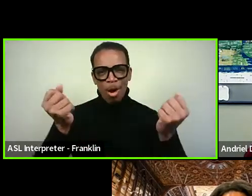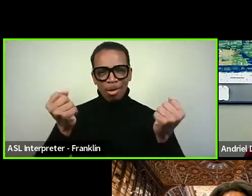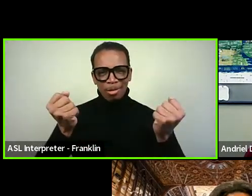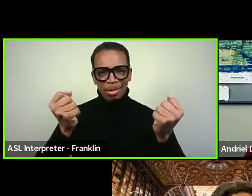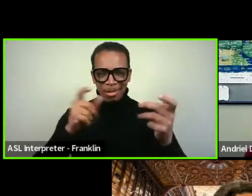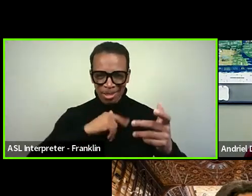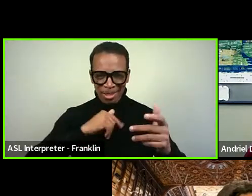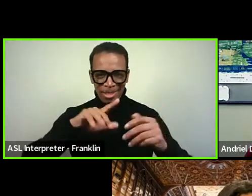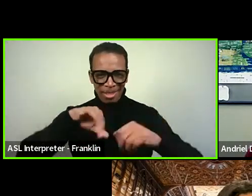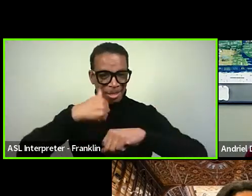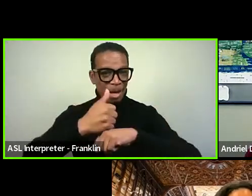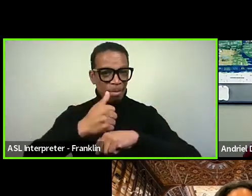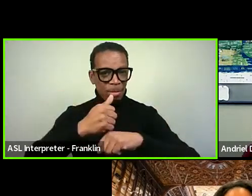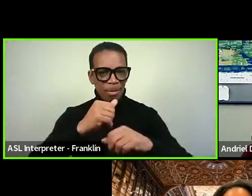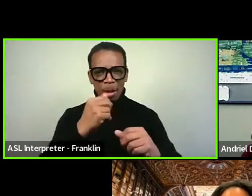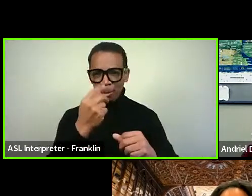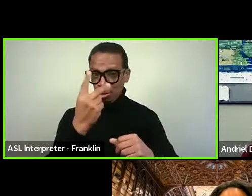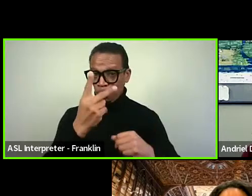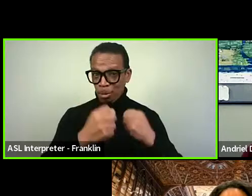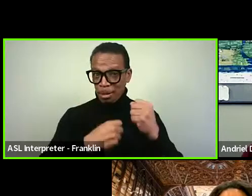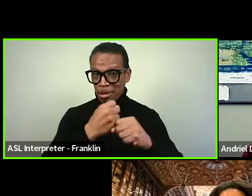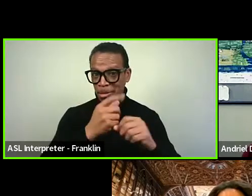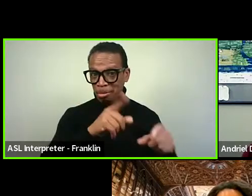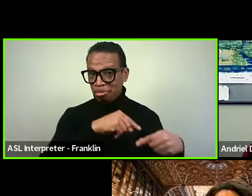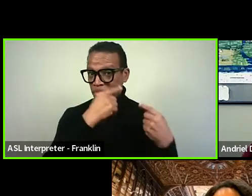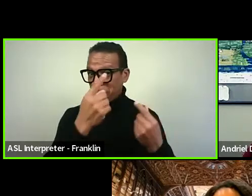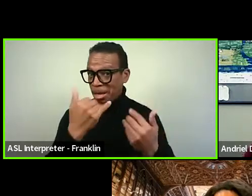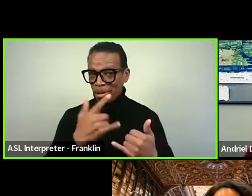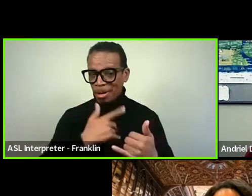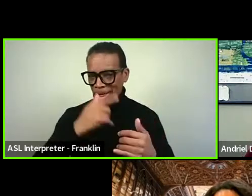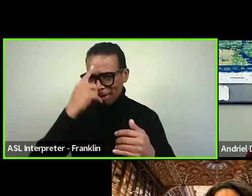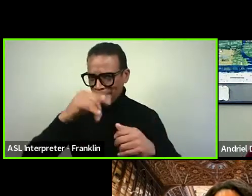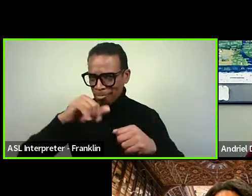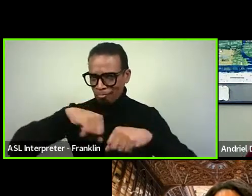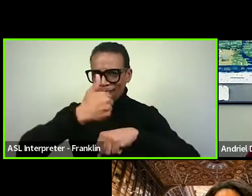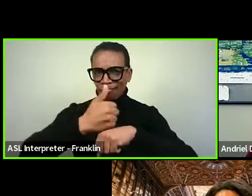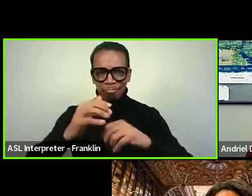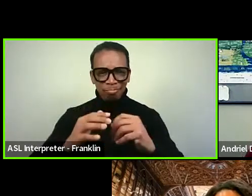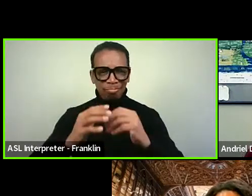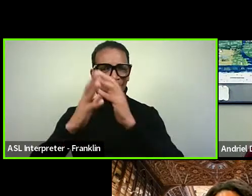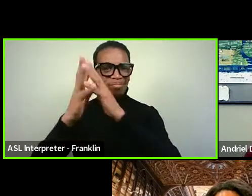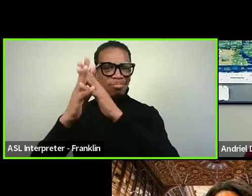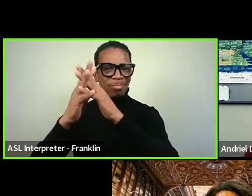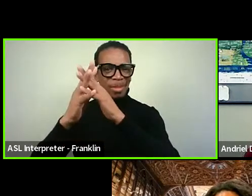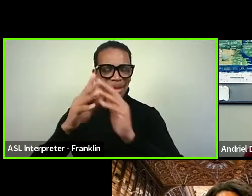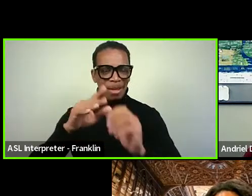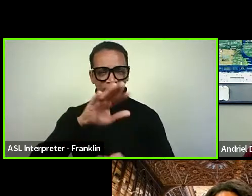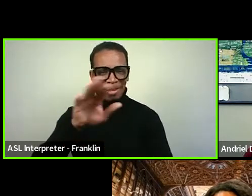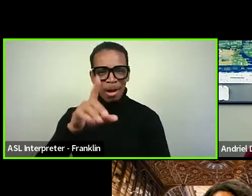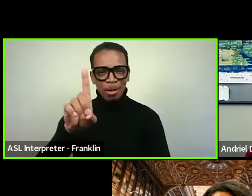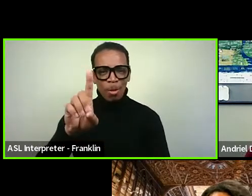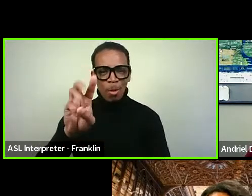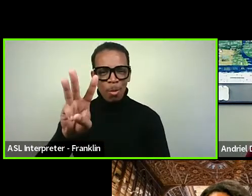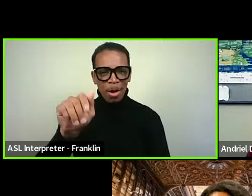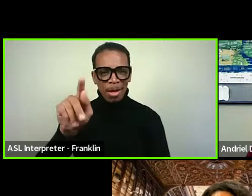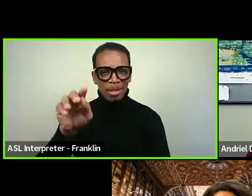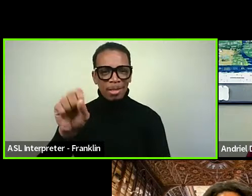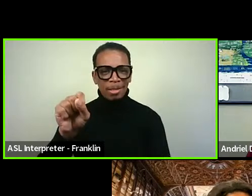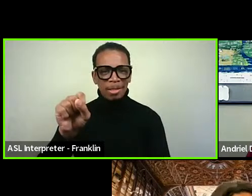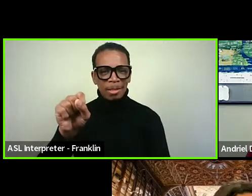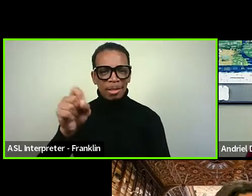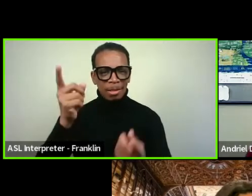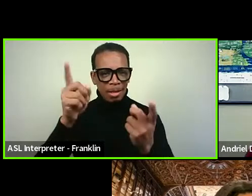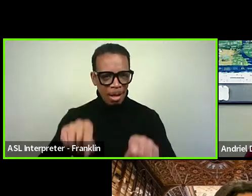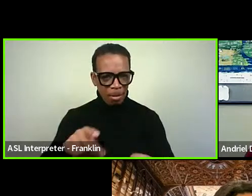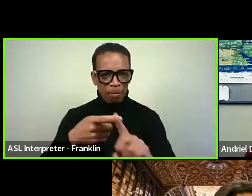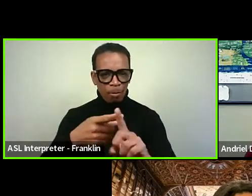this last year and a half, almost 2 years now, I think. Dr. Watts comes to us from